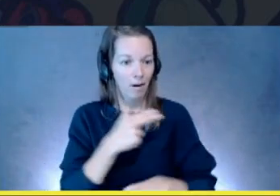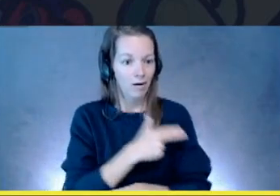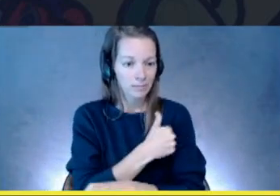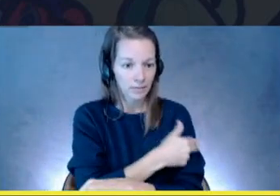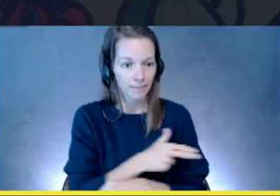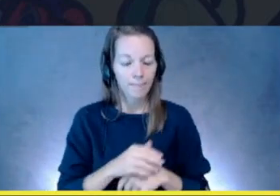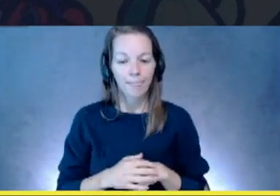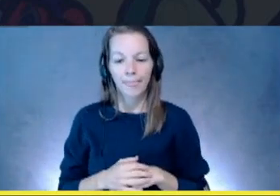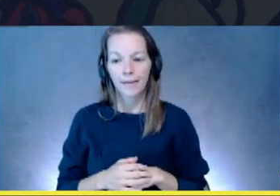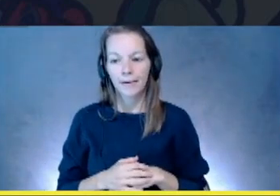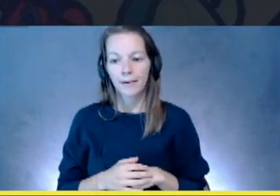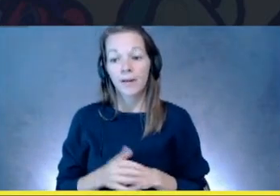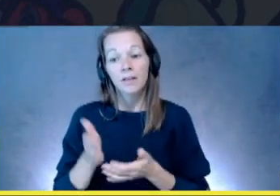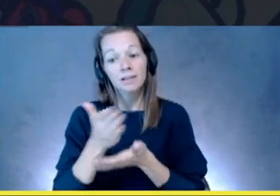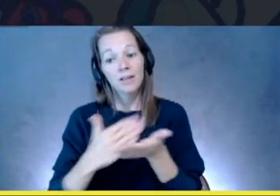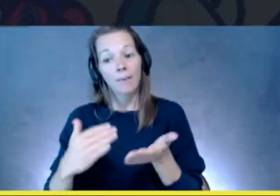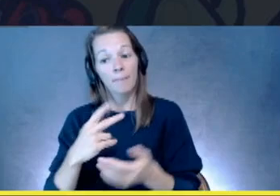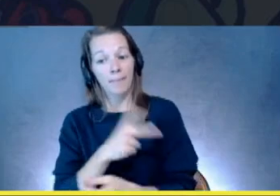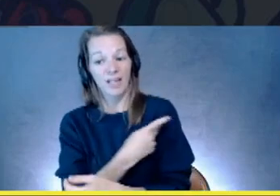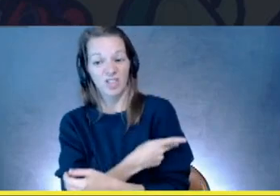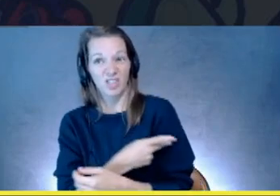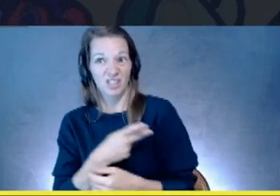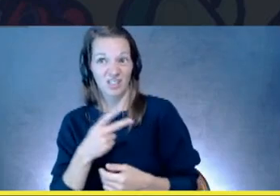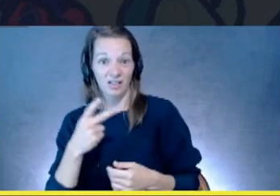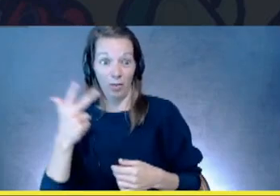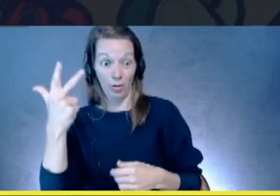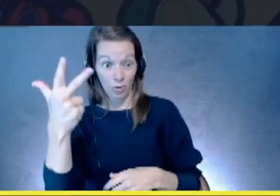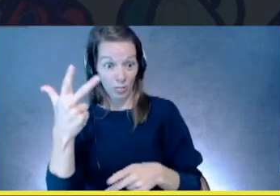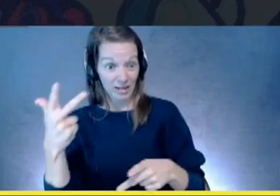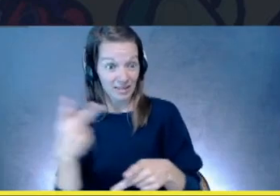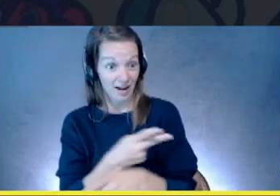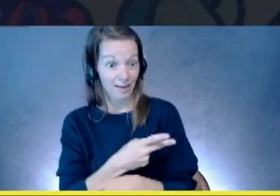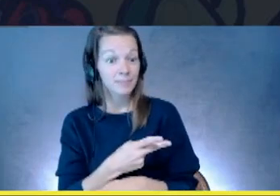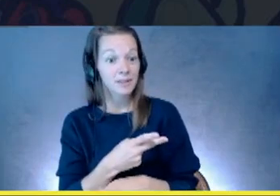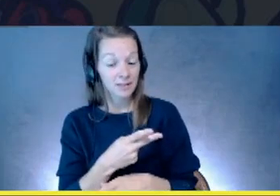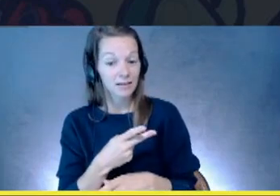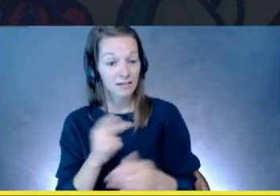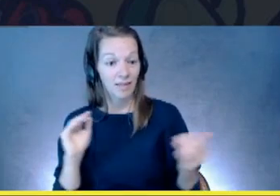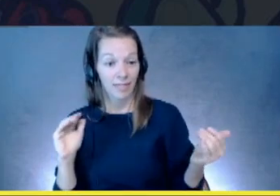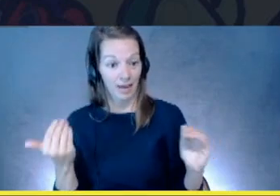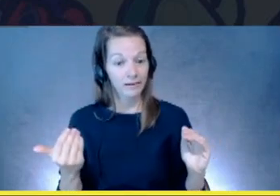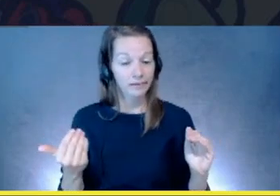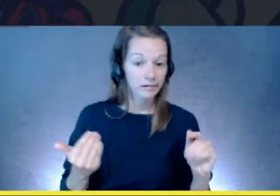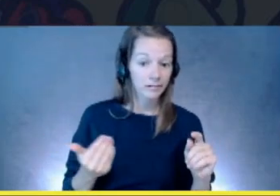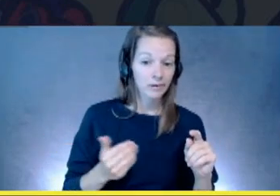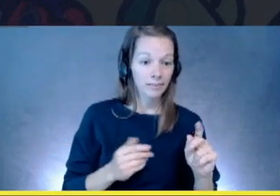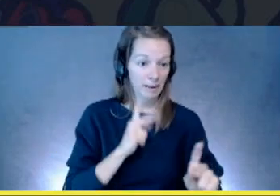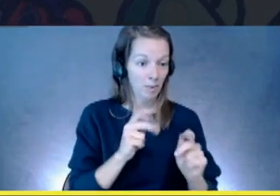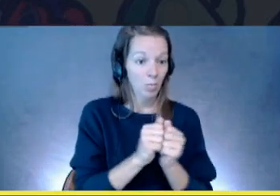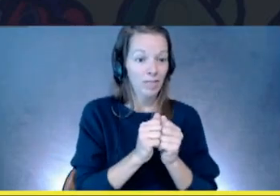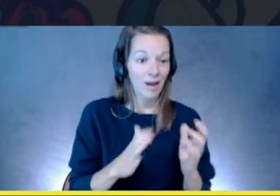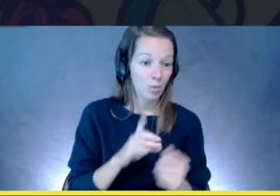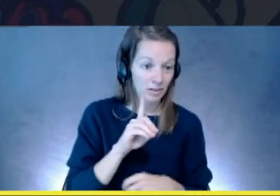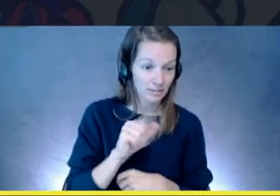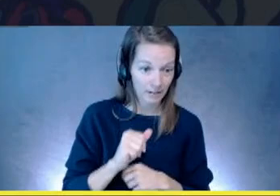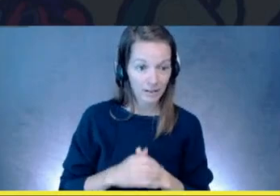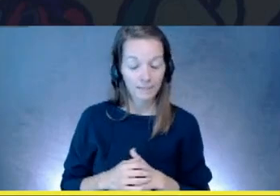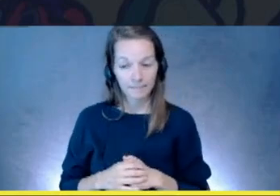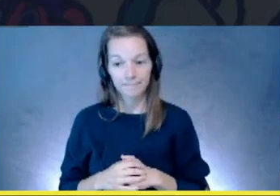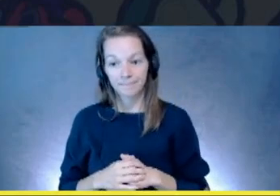some patients, this risk is about 3 times that of patients without developmental disability. Next slide, please.